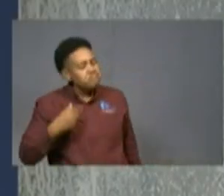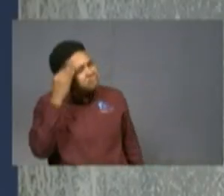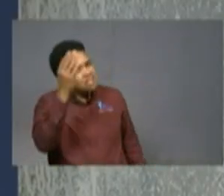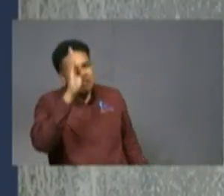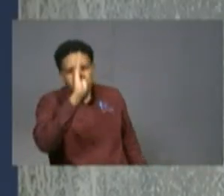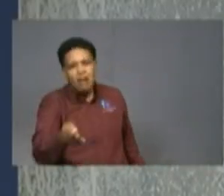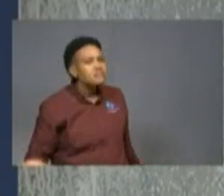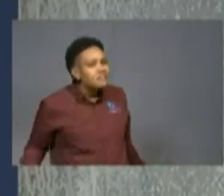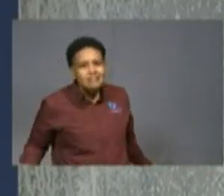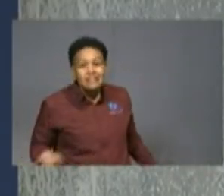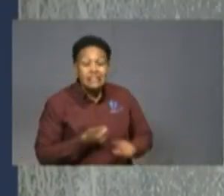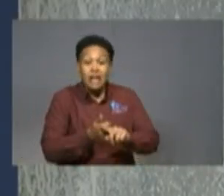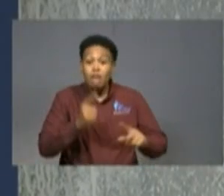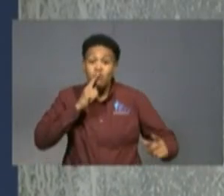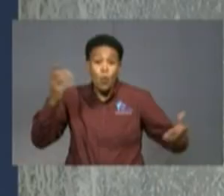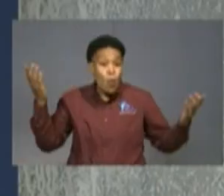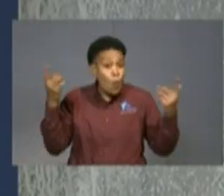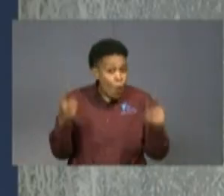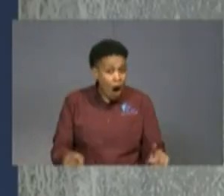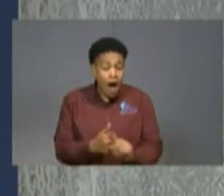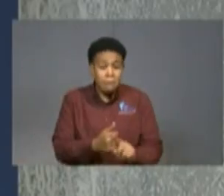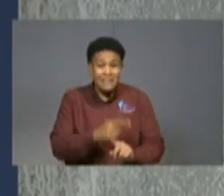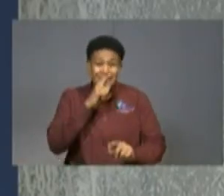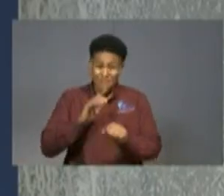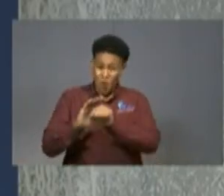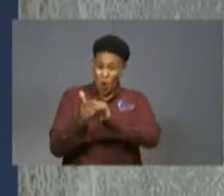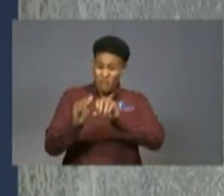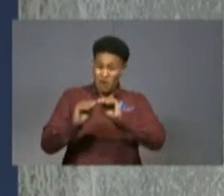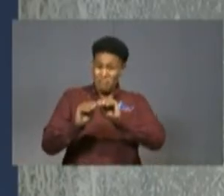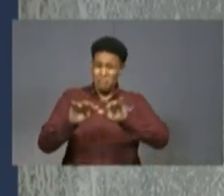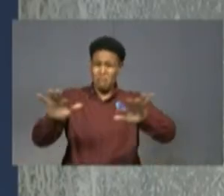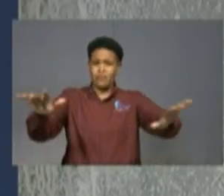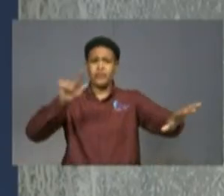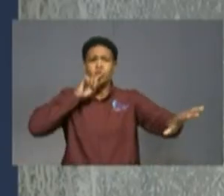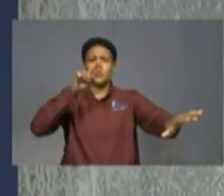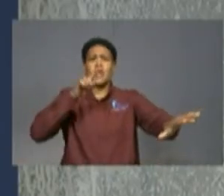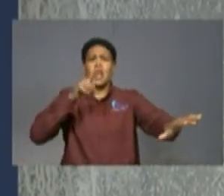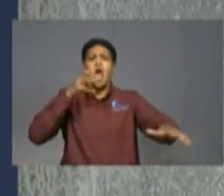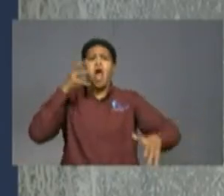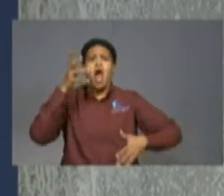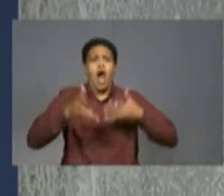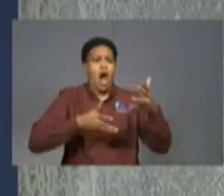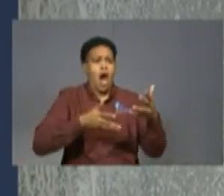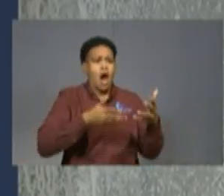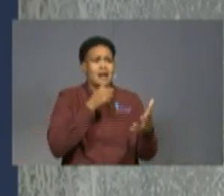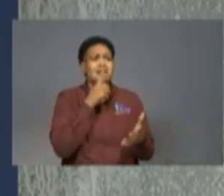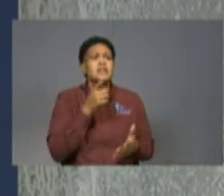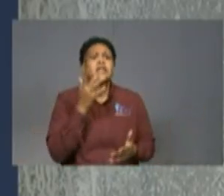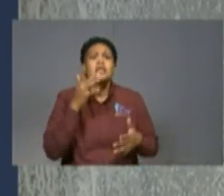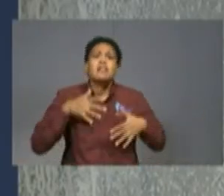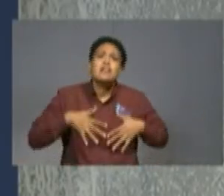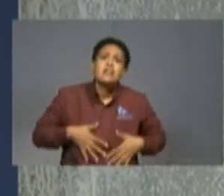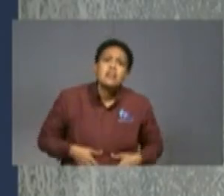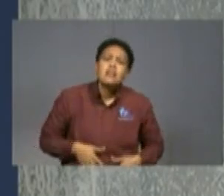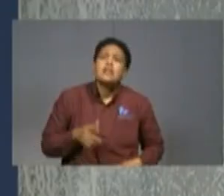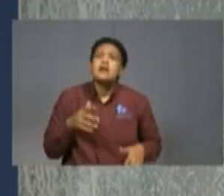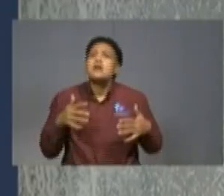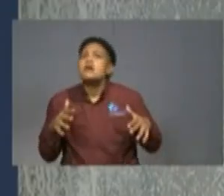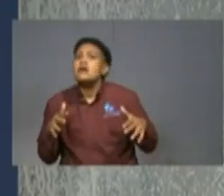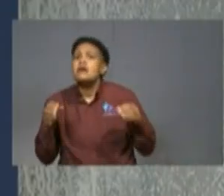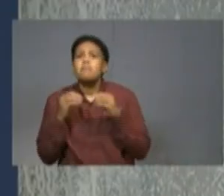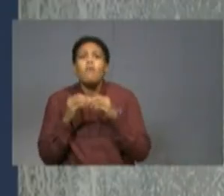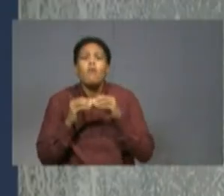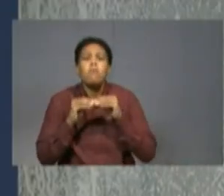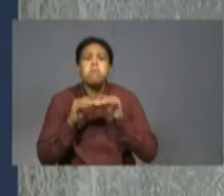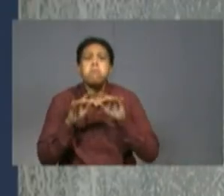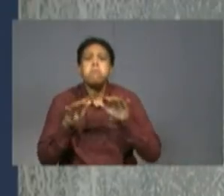straight. Because what is happening is the COVID pandemic has exacerbated the desperation and anxiety of